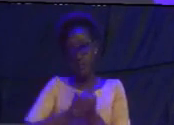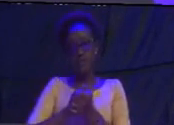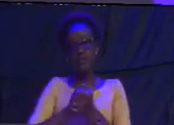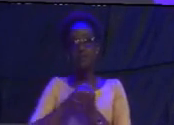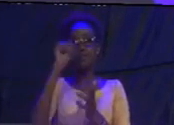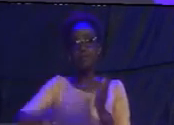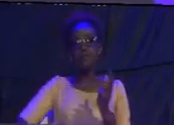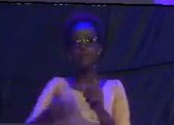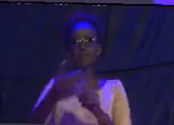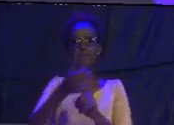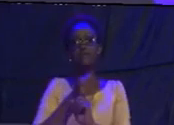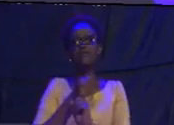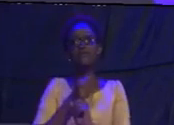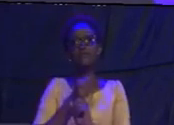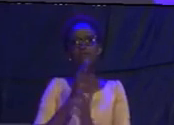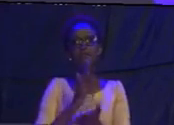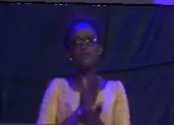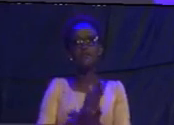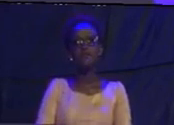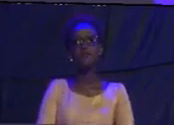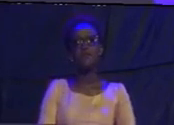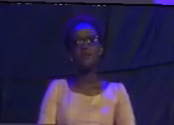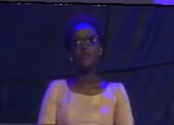From Cairo in Egypt to Cape Town in South